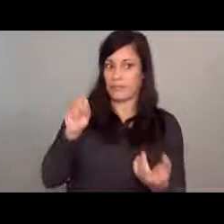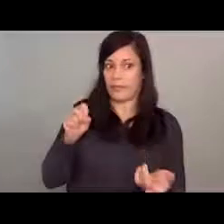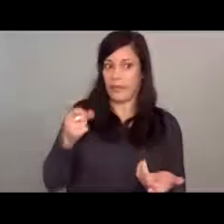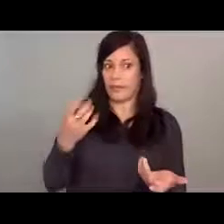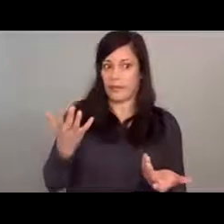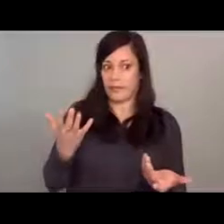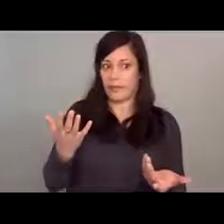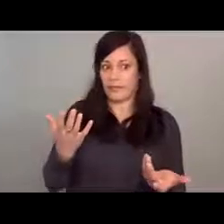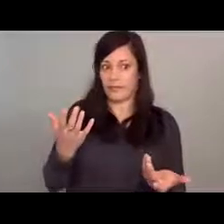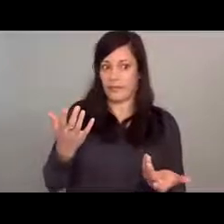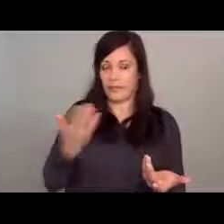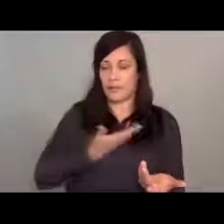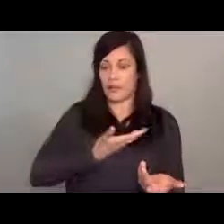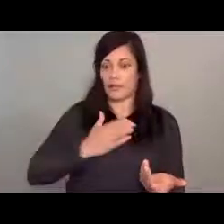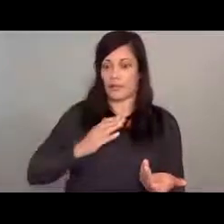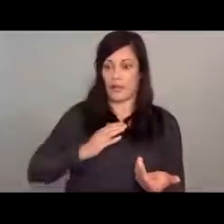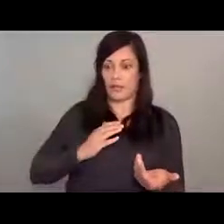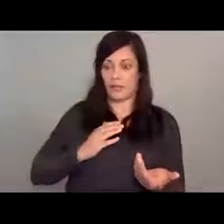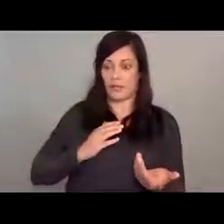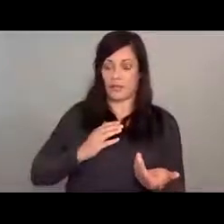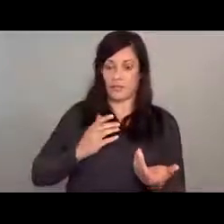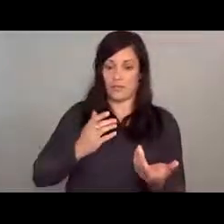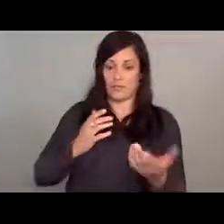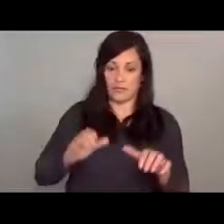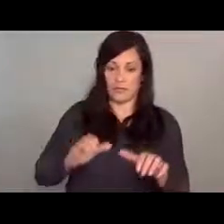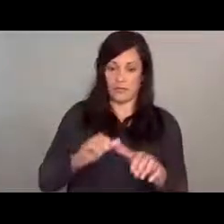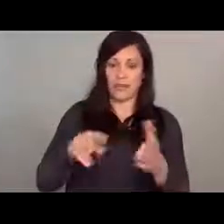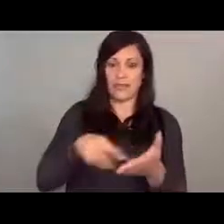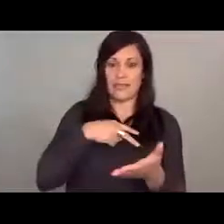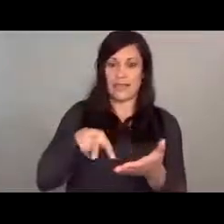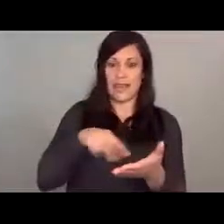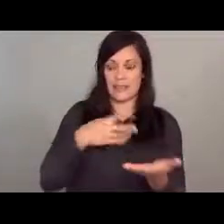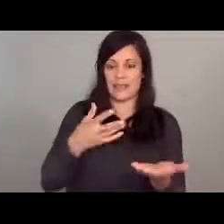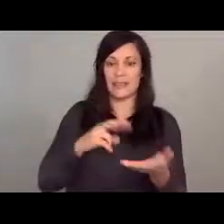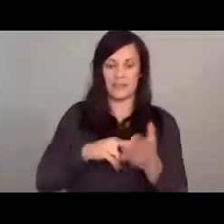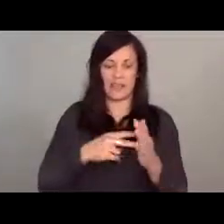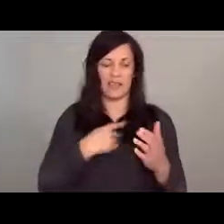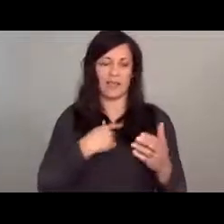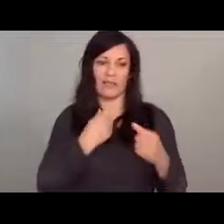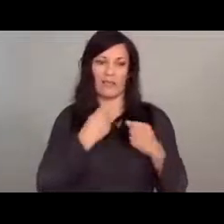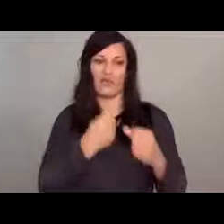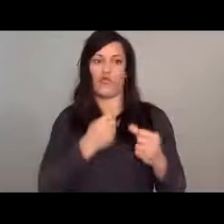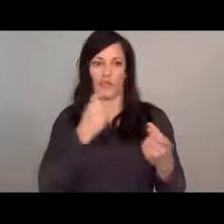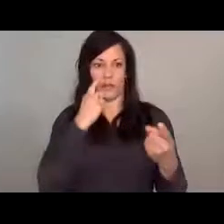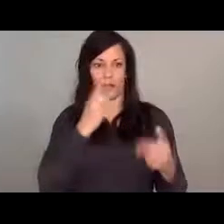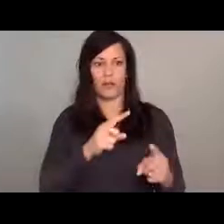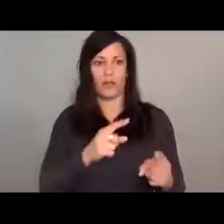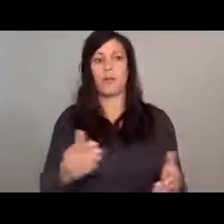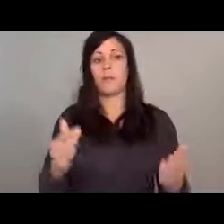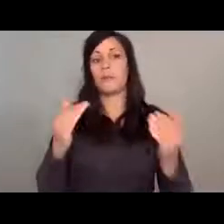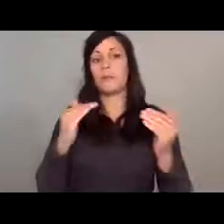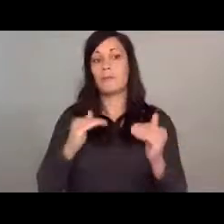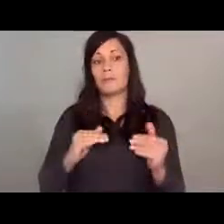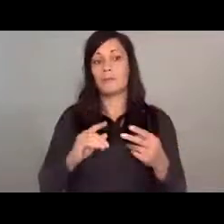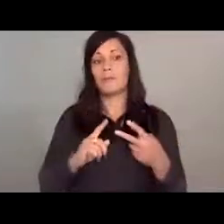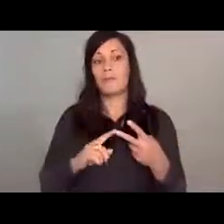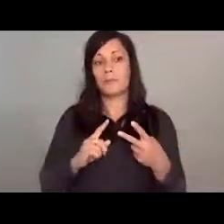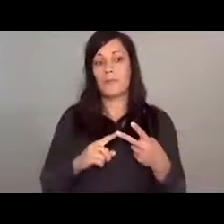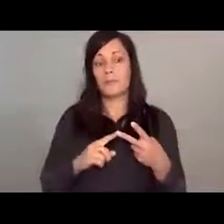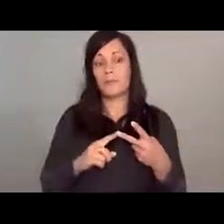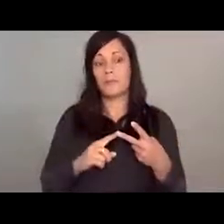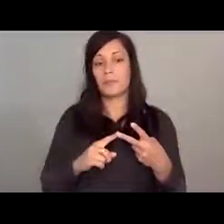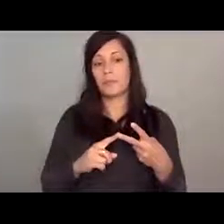we mostly do dance performances. So I'm going to say strongly agree. And over the next 12 months,